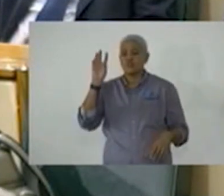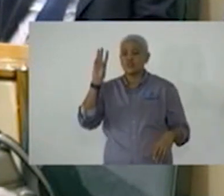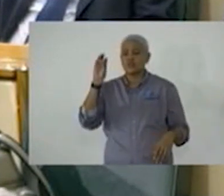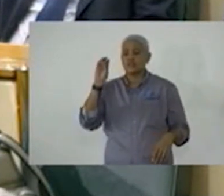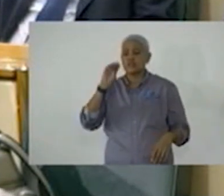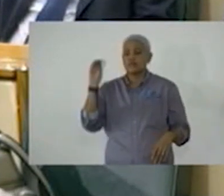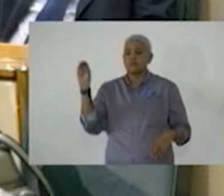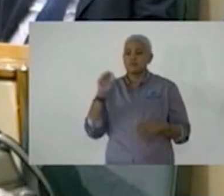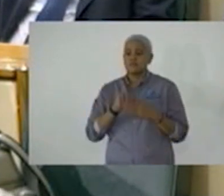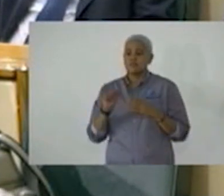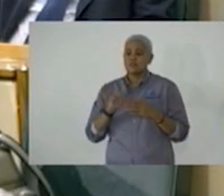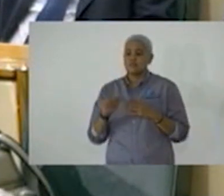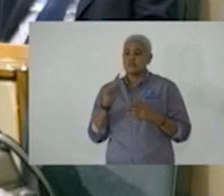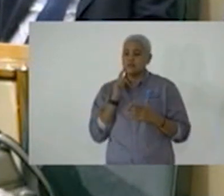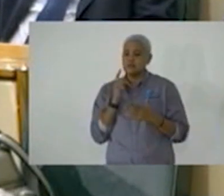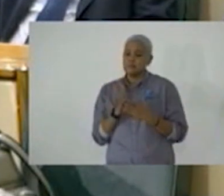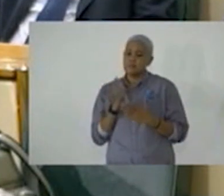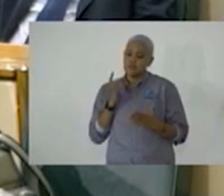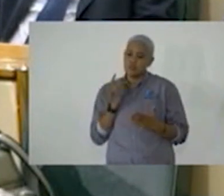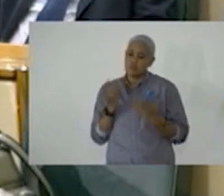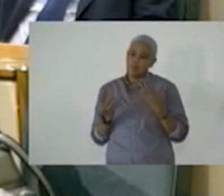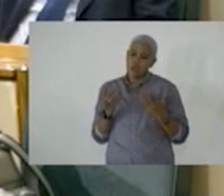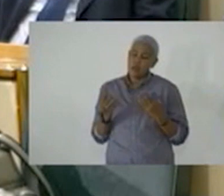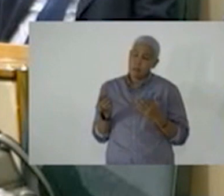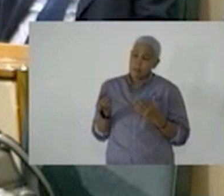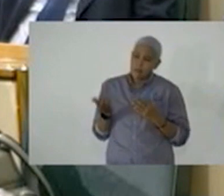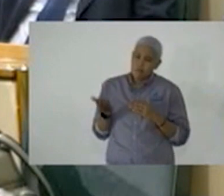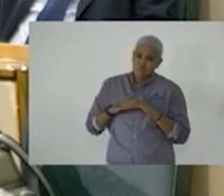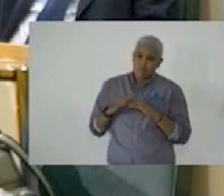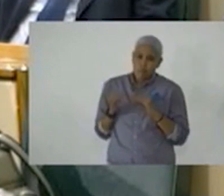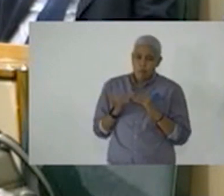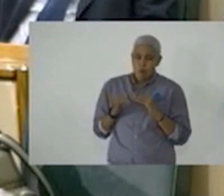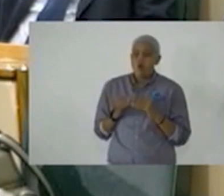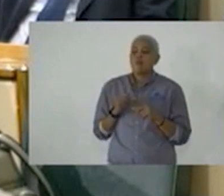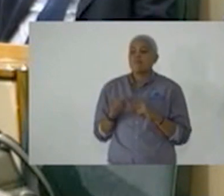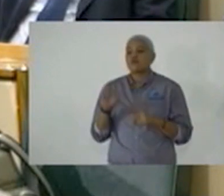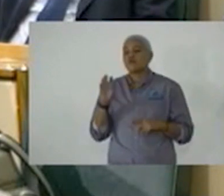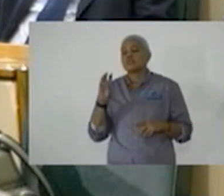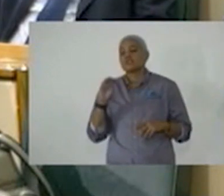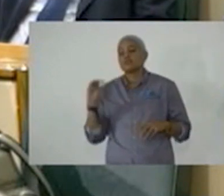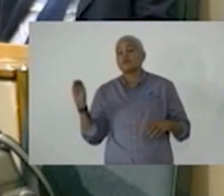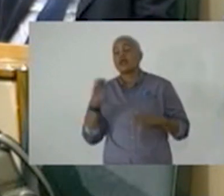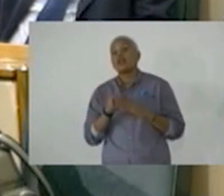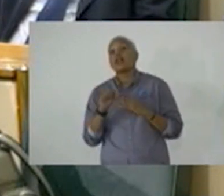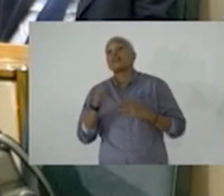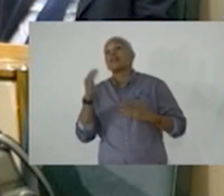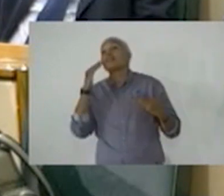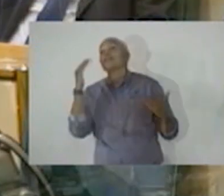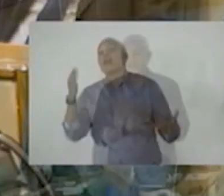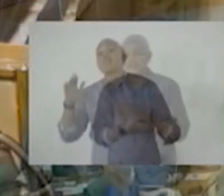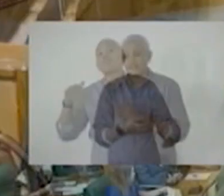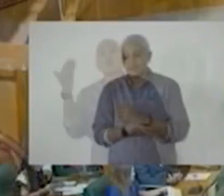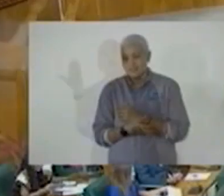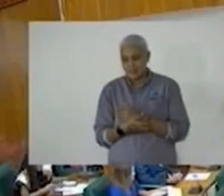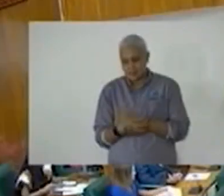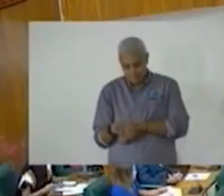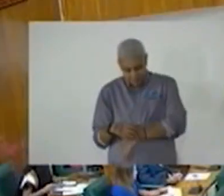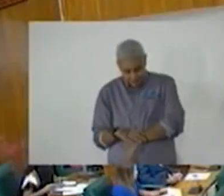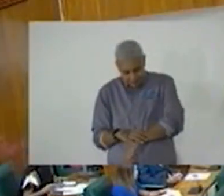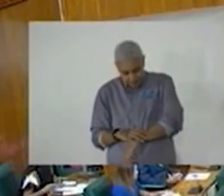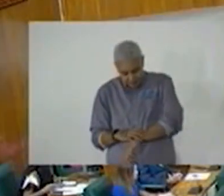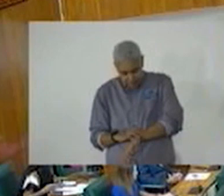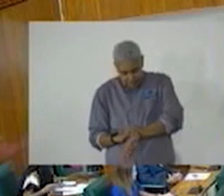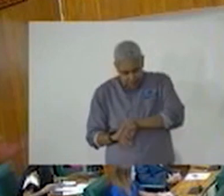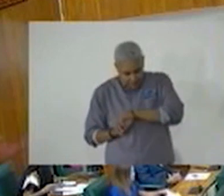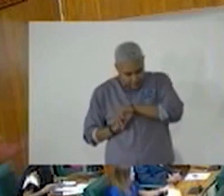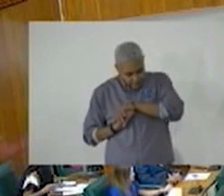million. Preliminary, it might increase a little bit more, but thankfully, Madam Speaker, it is not in the billion. The cost